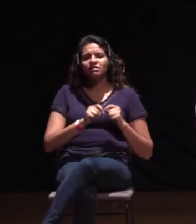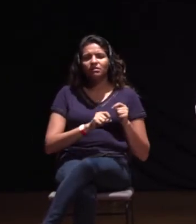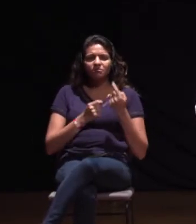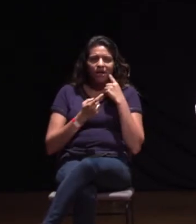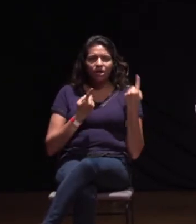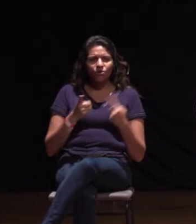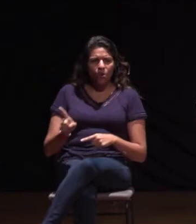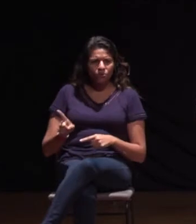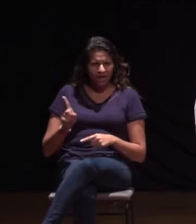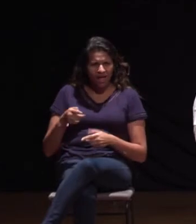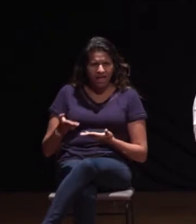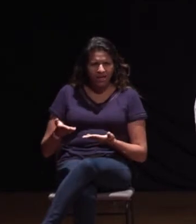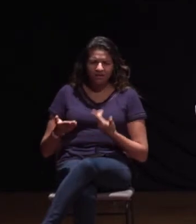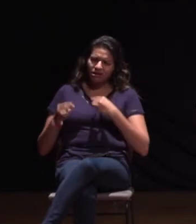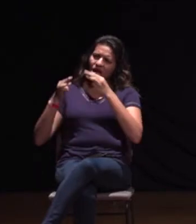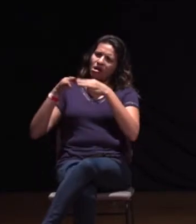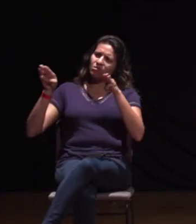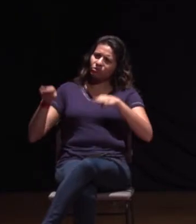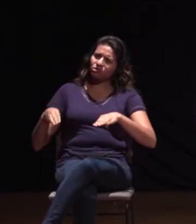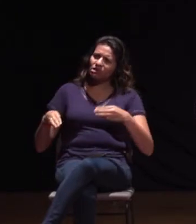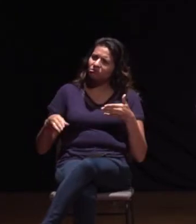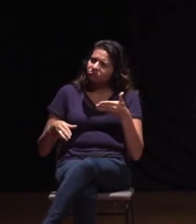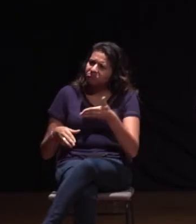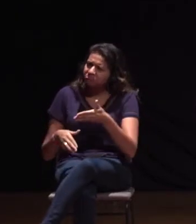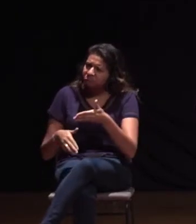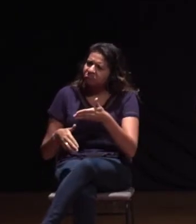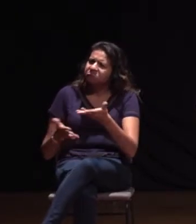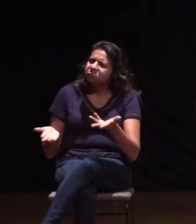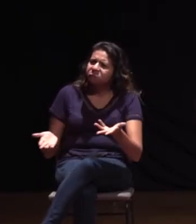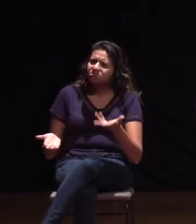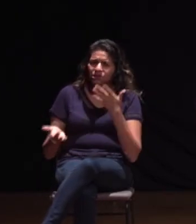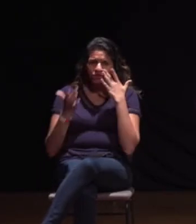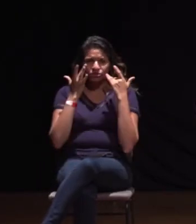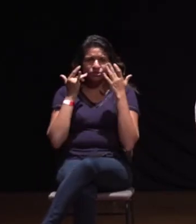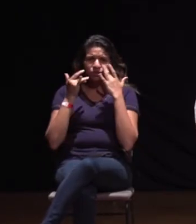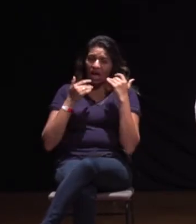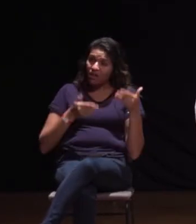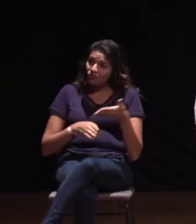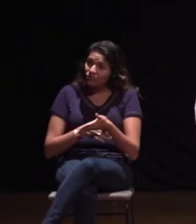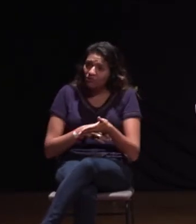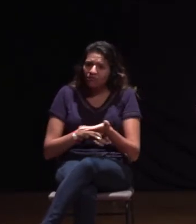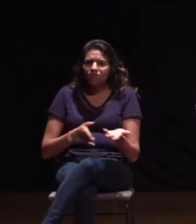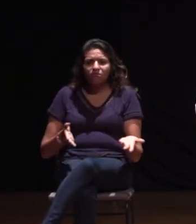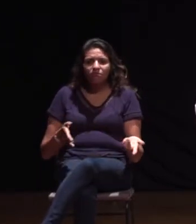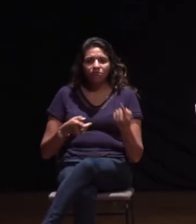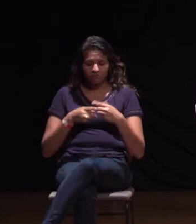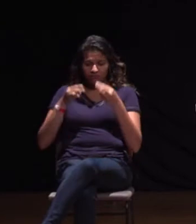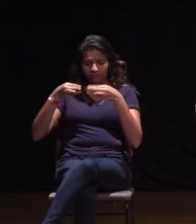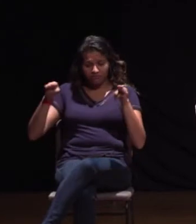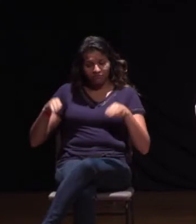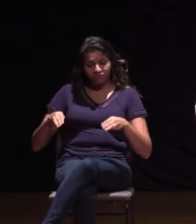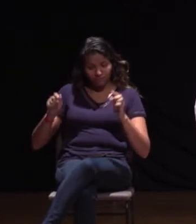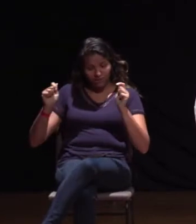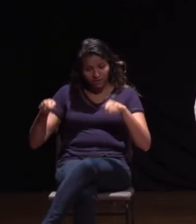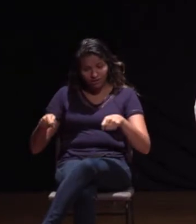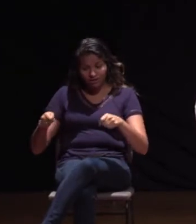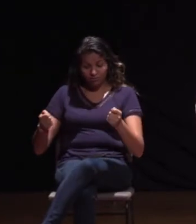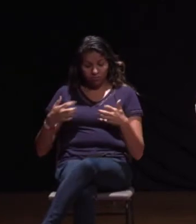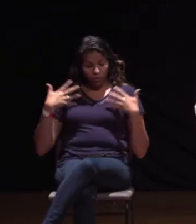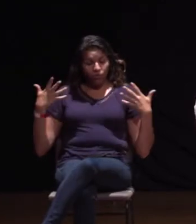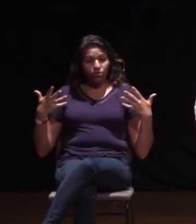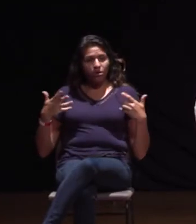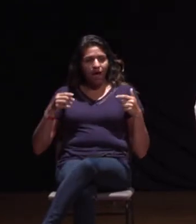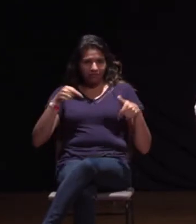a theater stage, because the museum can do something, give us something. What I find beautiful here in MASP is not so